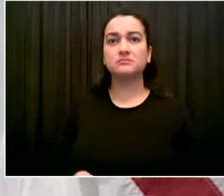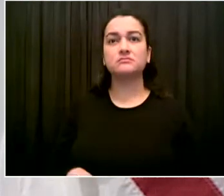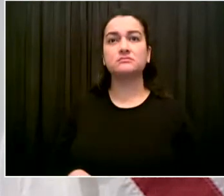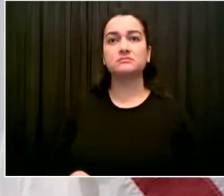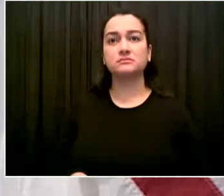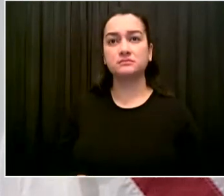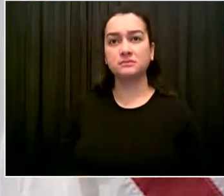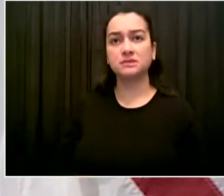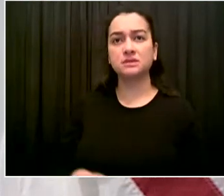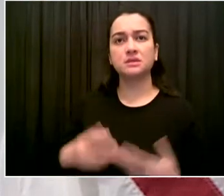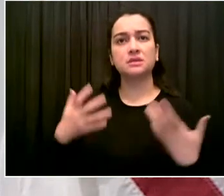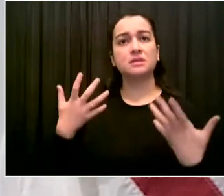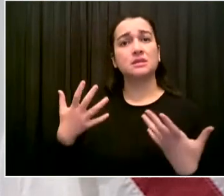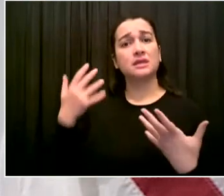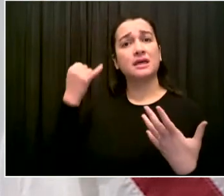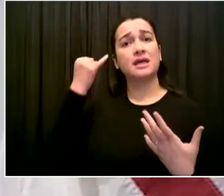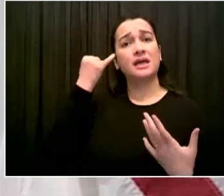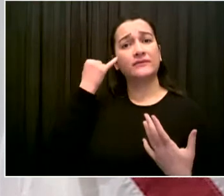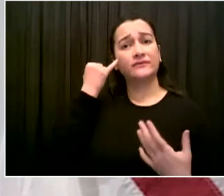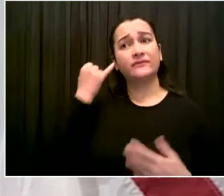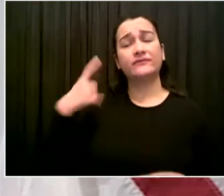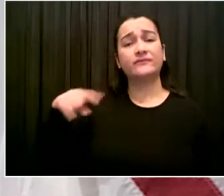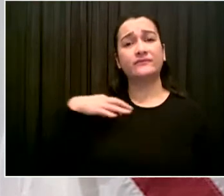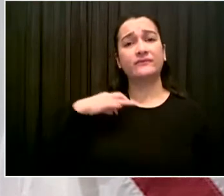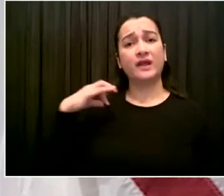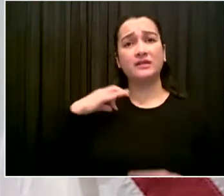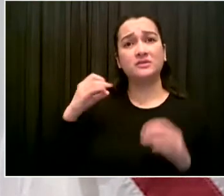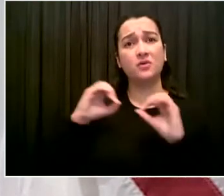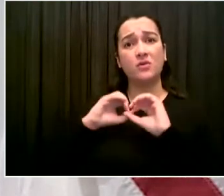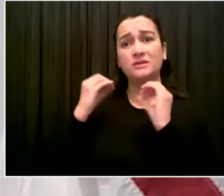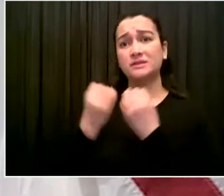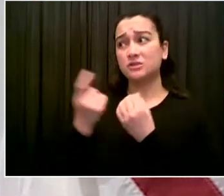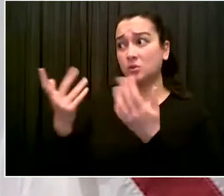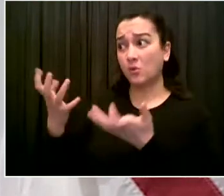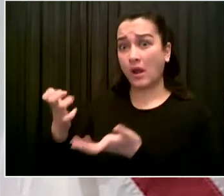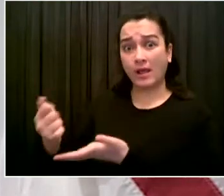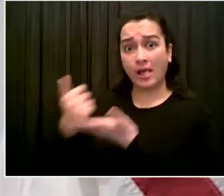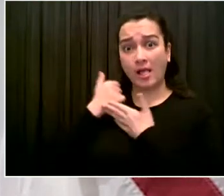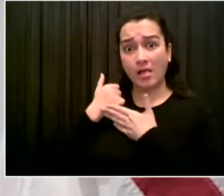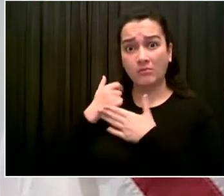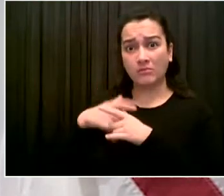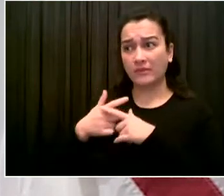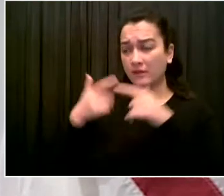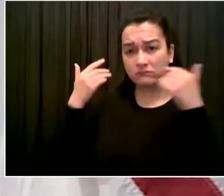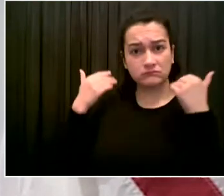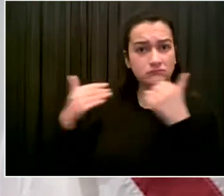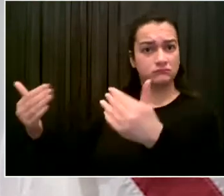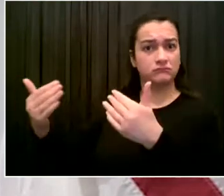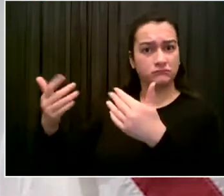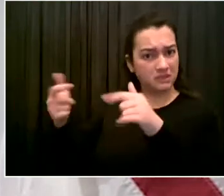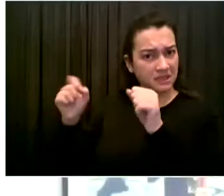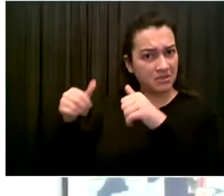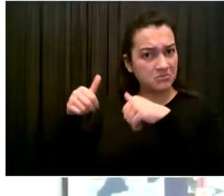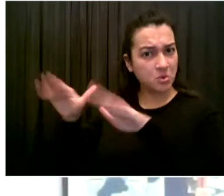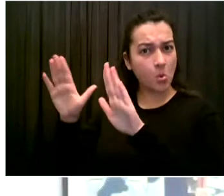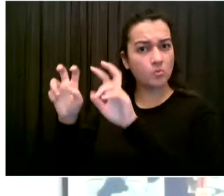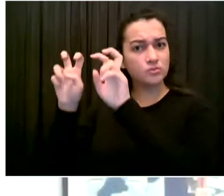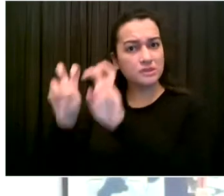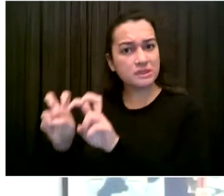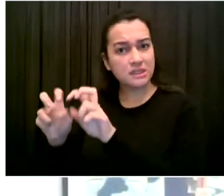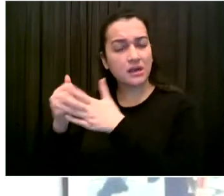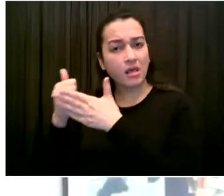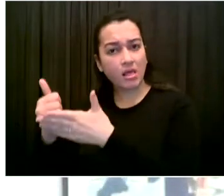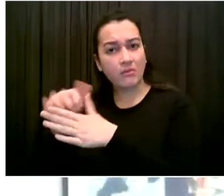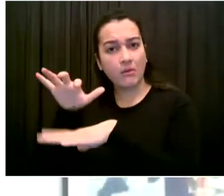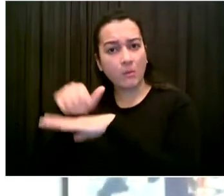open to if we can figure out the right way to do it. Dr. Choksi? Yes, thank you, Mr. Mayor. This is a core part of